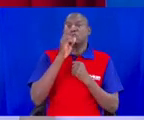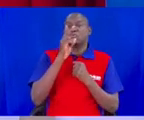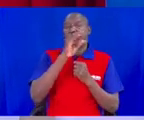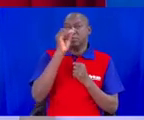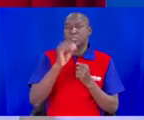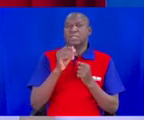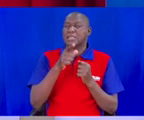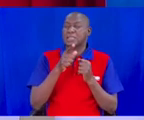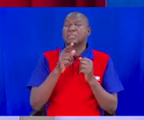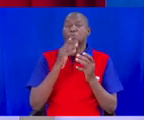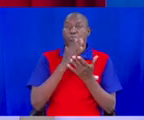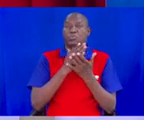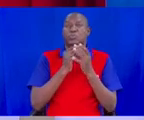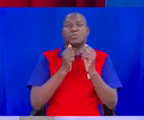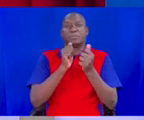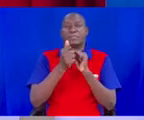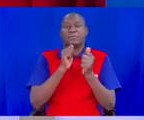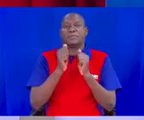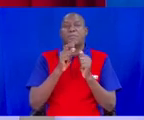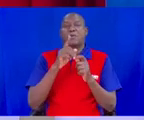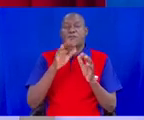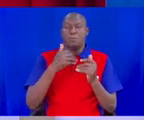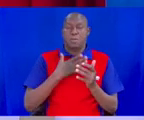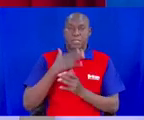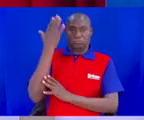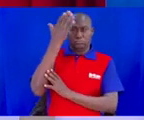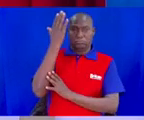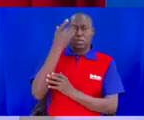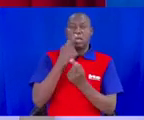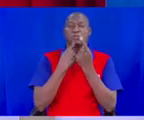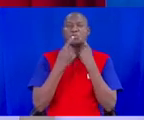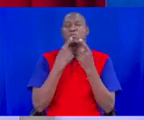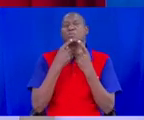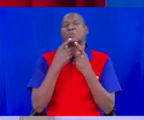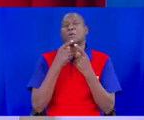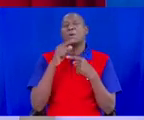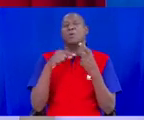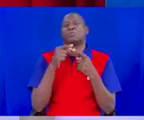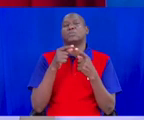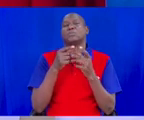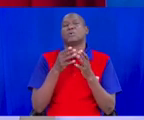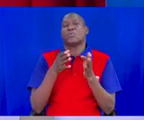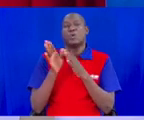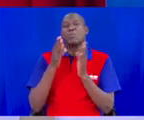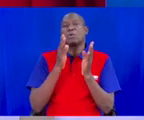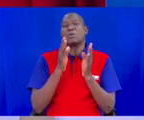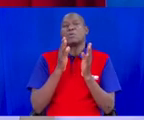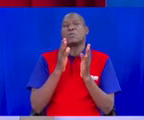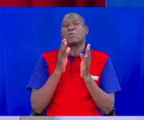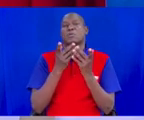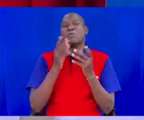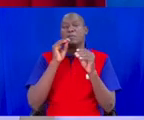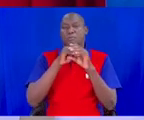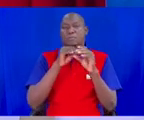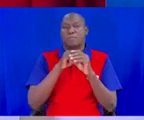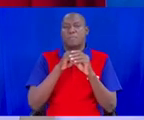is really competitive. From my presentation, I talked about the direction of interest rates. If you look at where deposits are,